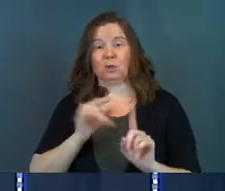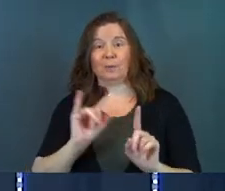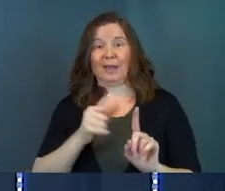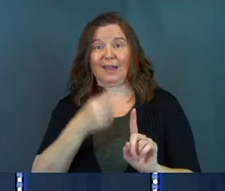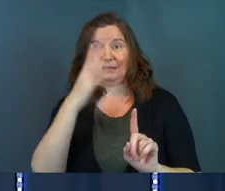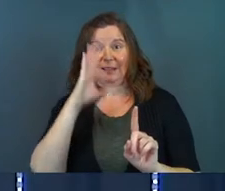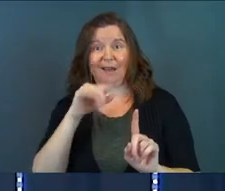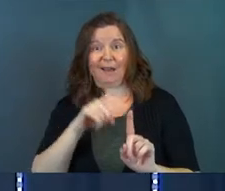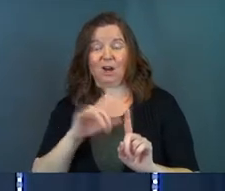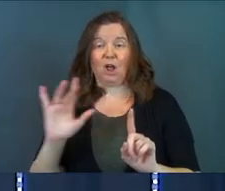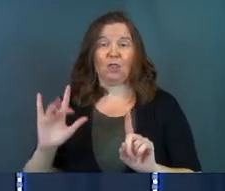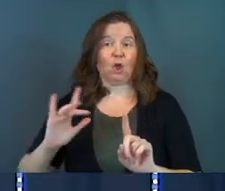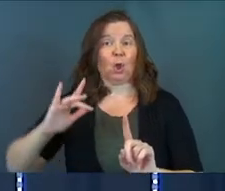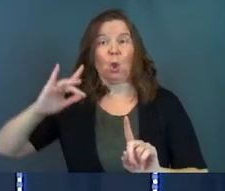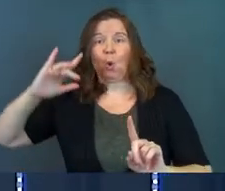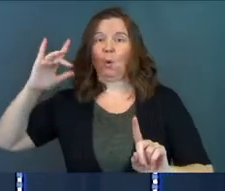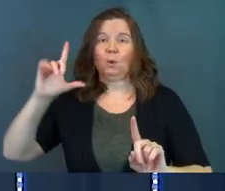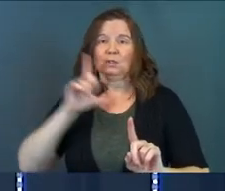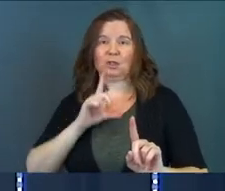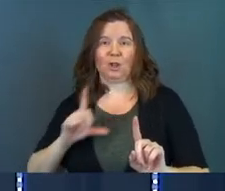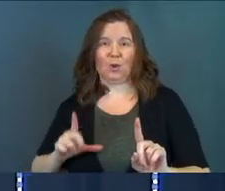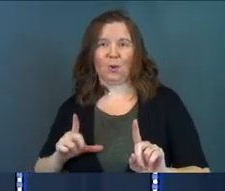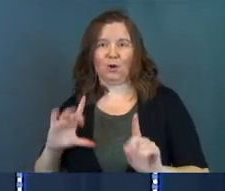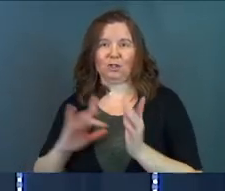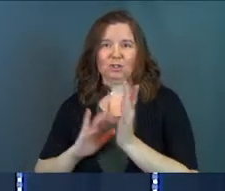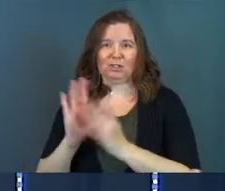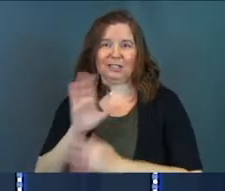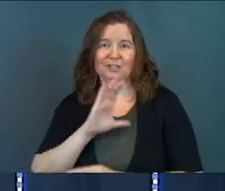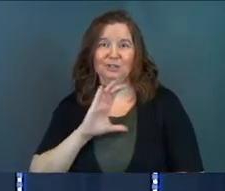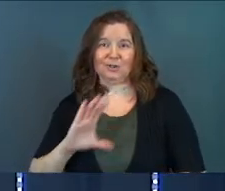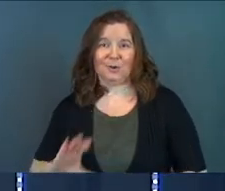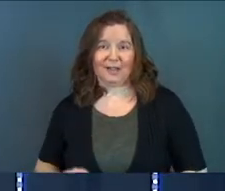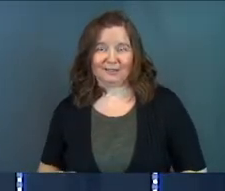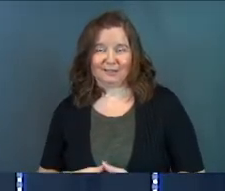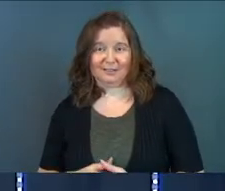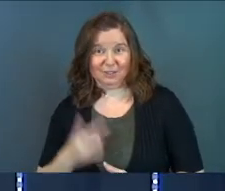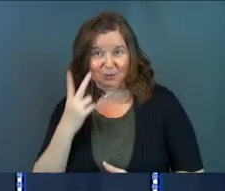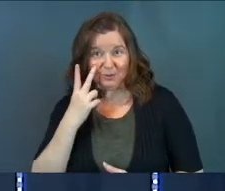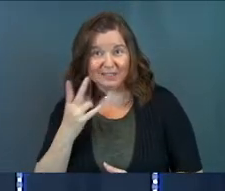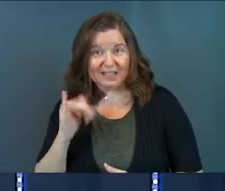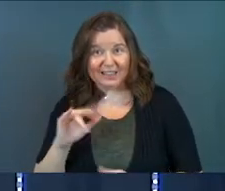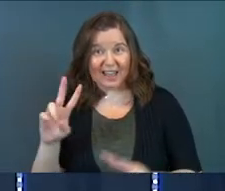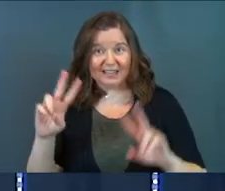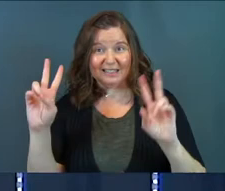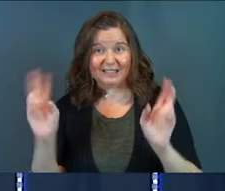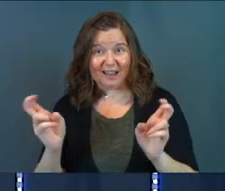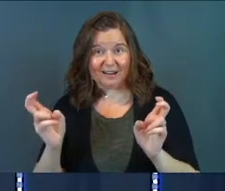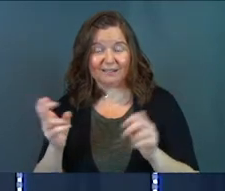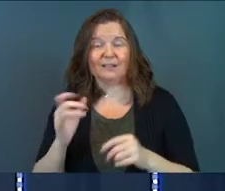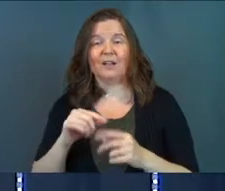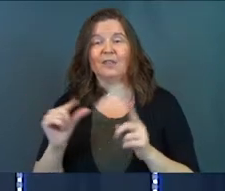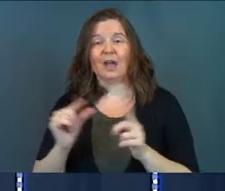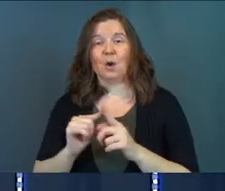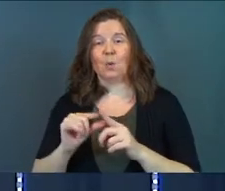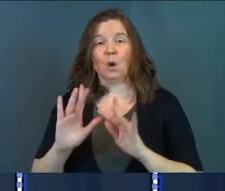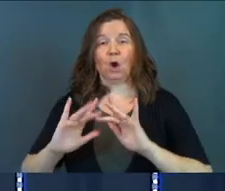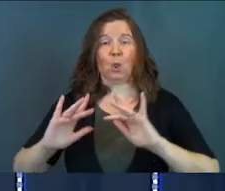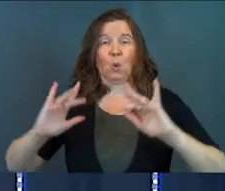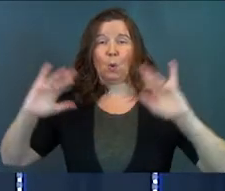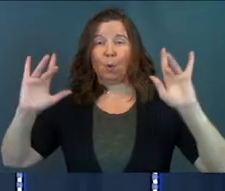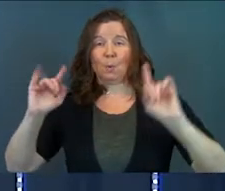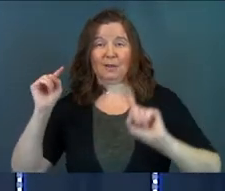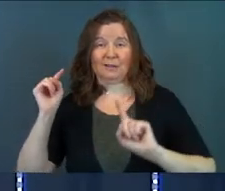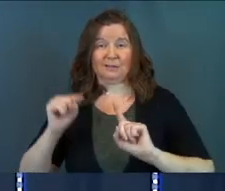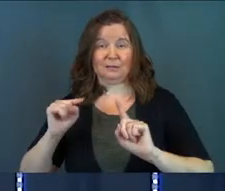as God, the glorious Lord Jesus Christ. Do you see that title there? And that word glorious